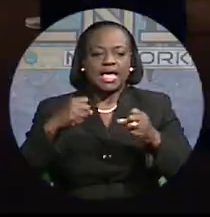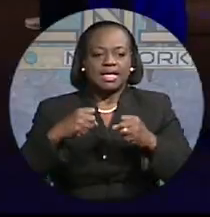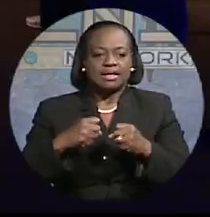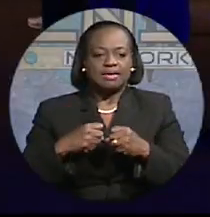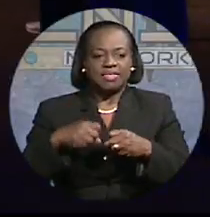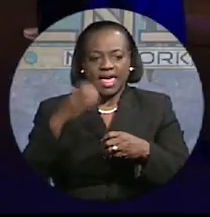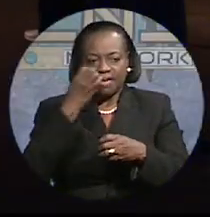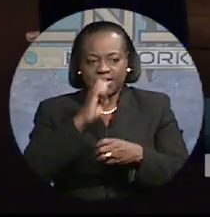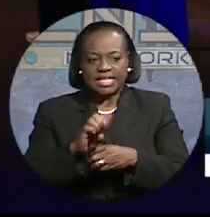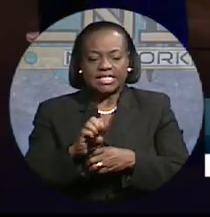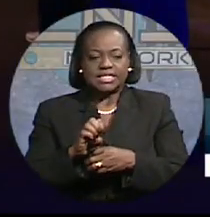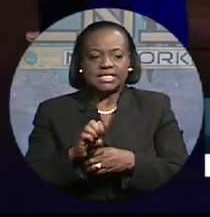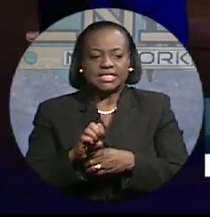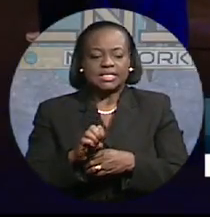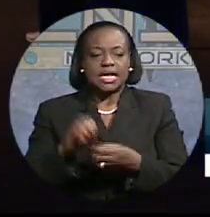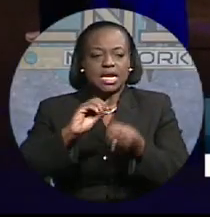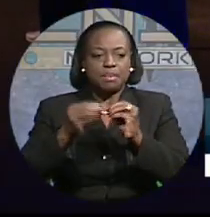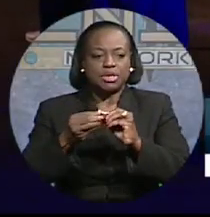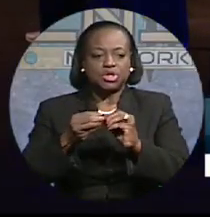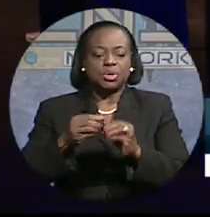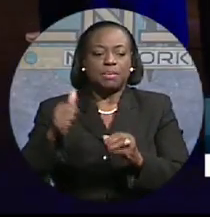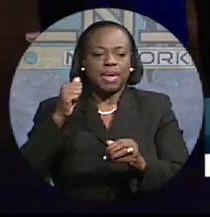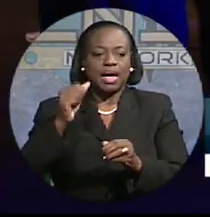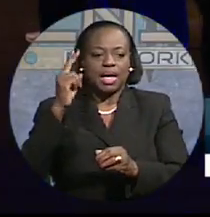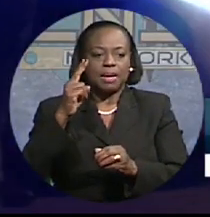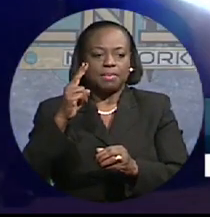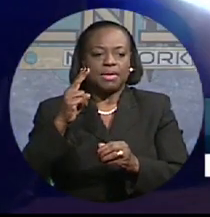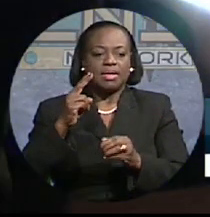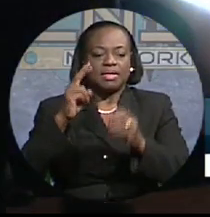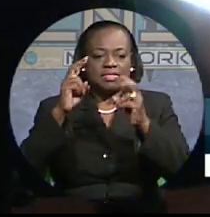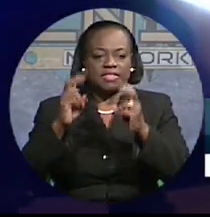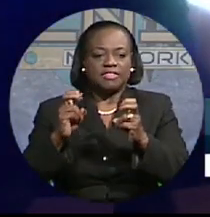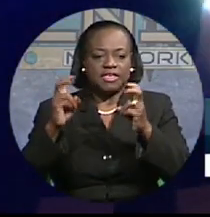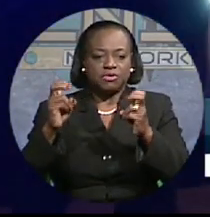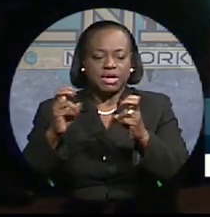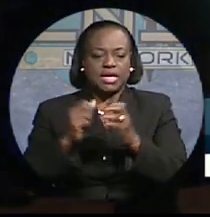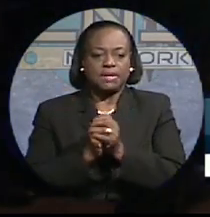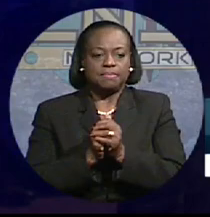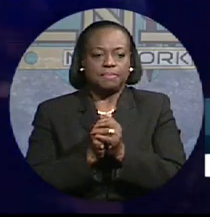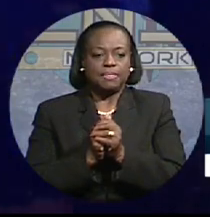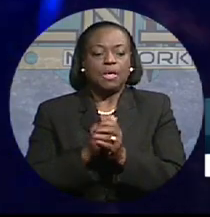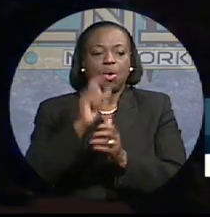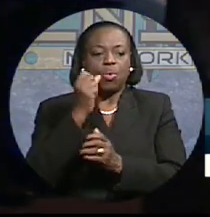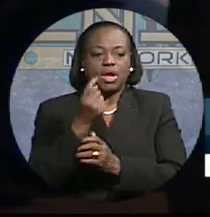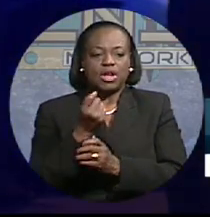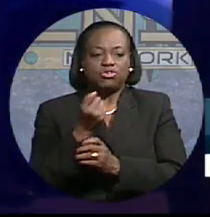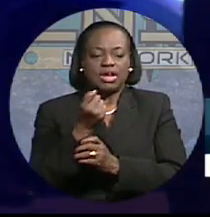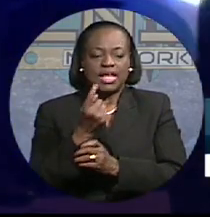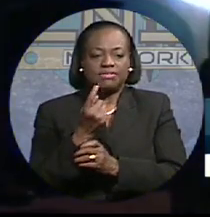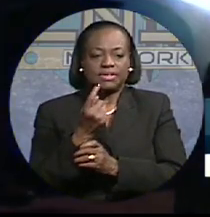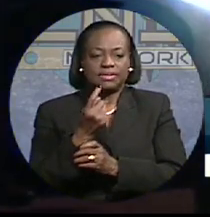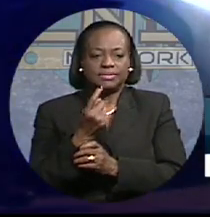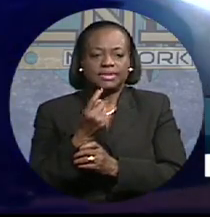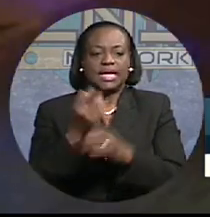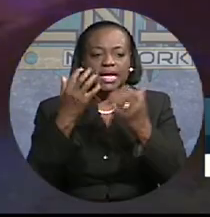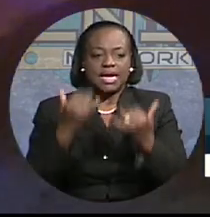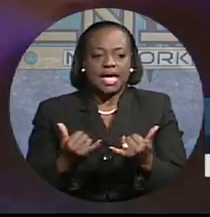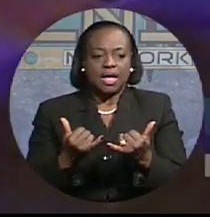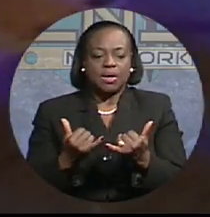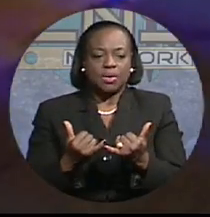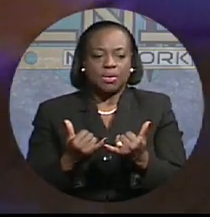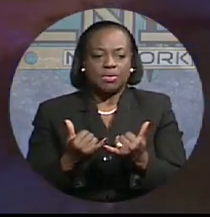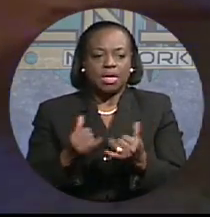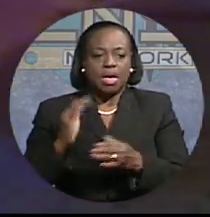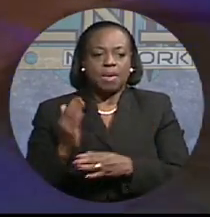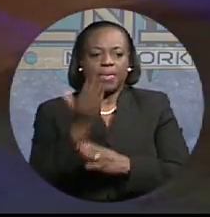theory. We already know that last year's 120 murders saw an increase over the previous year's 111. But what we now know is, despite what